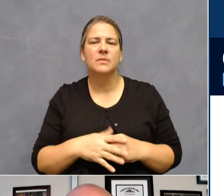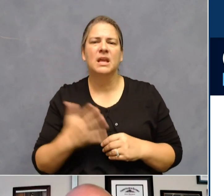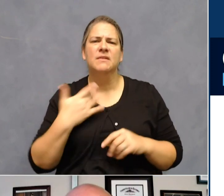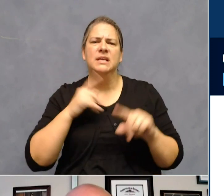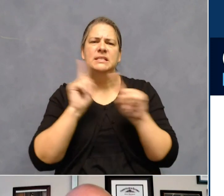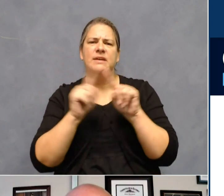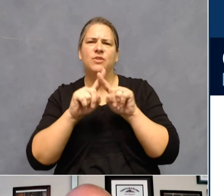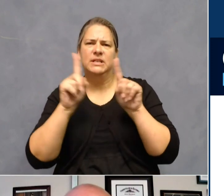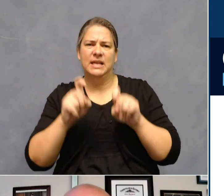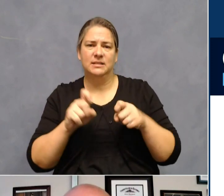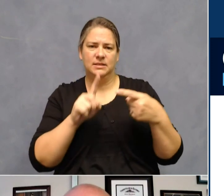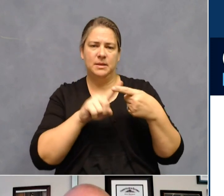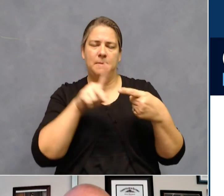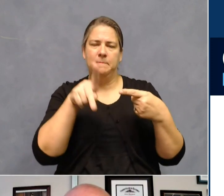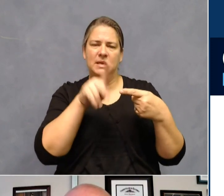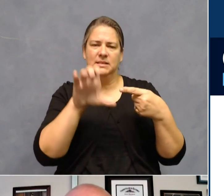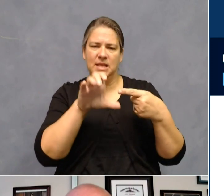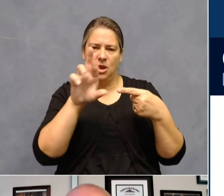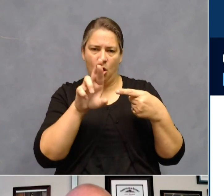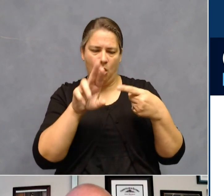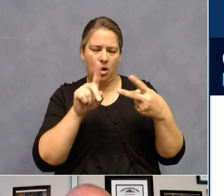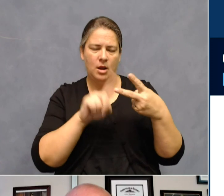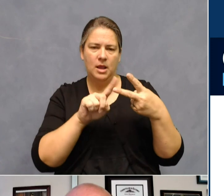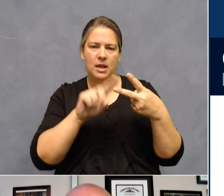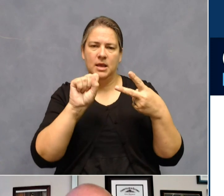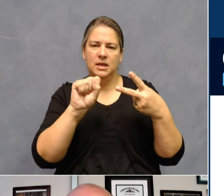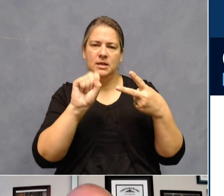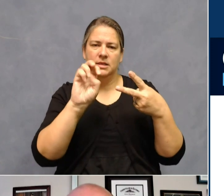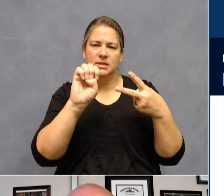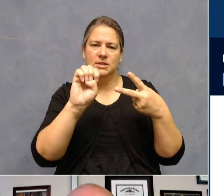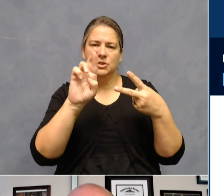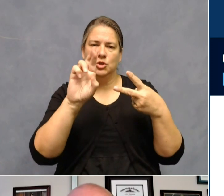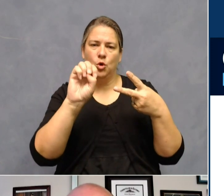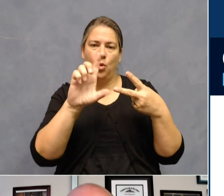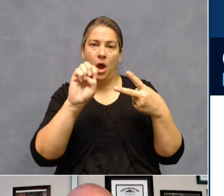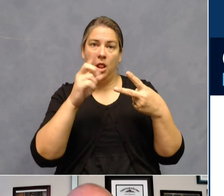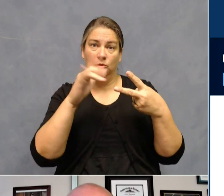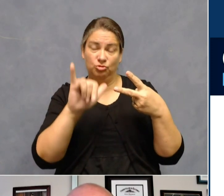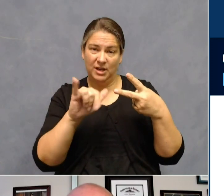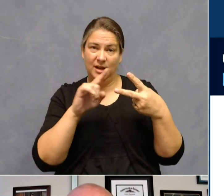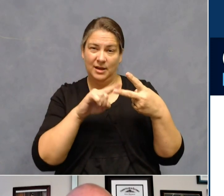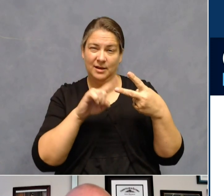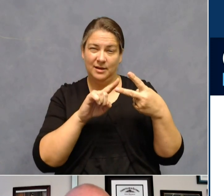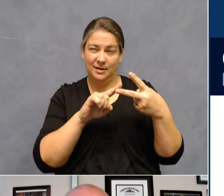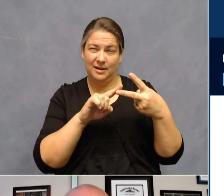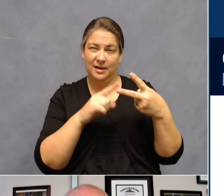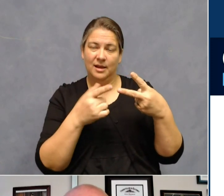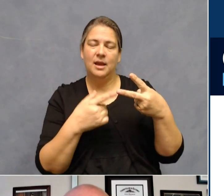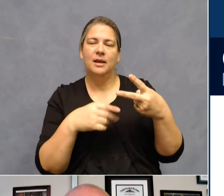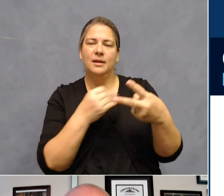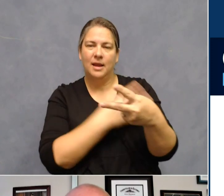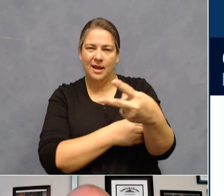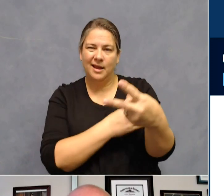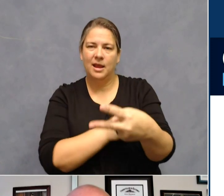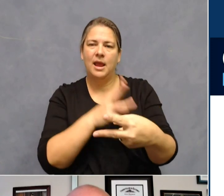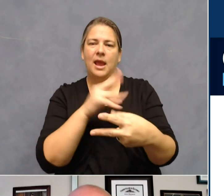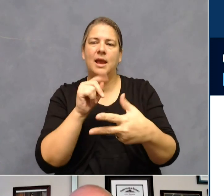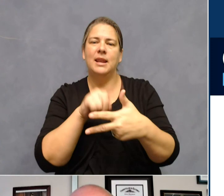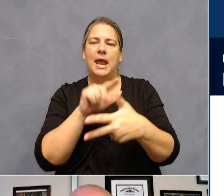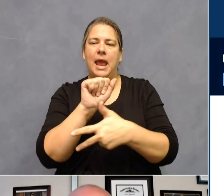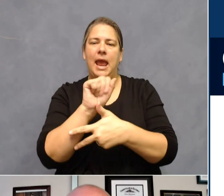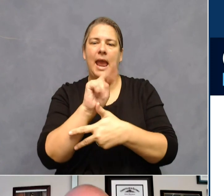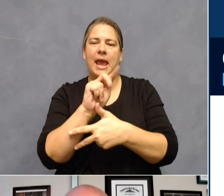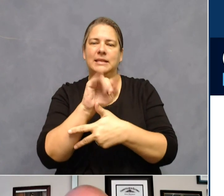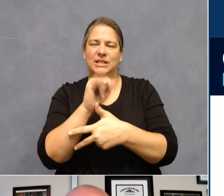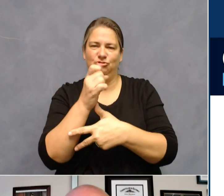PCR, serology, that's antibody testing, and antigen tests. Those are the rapid point-of-care tests. More than